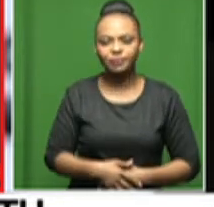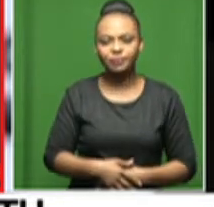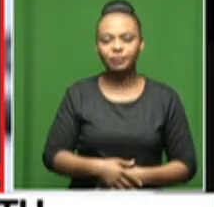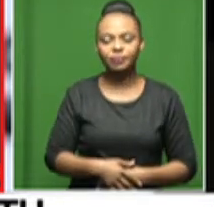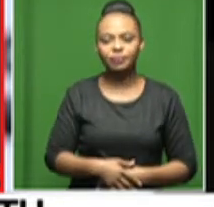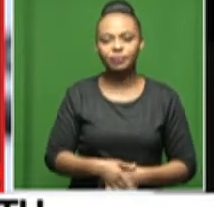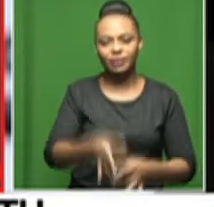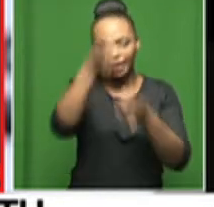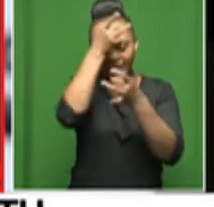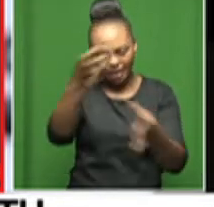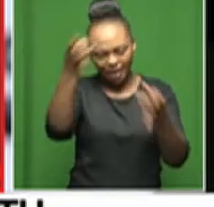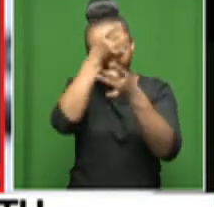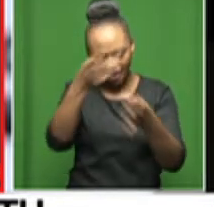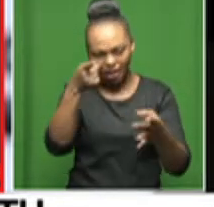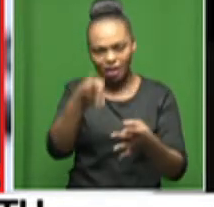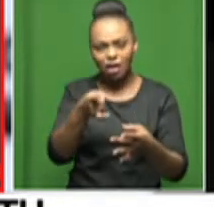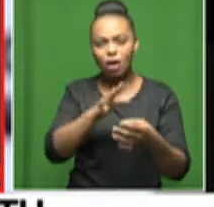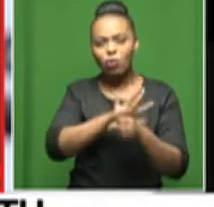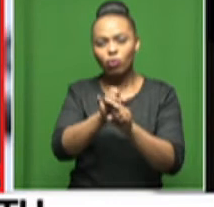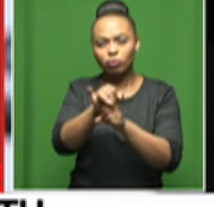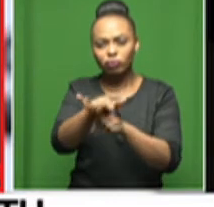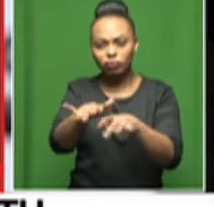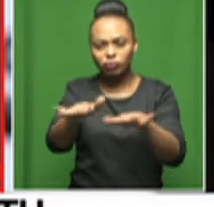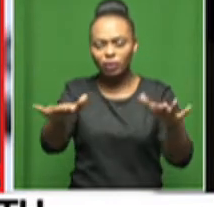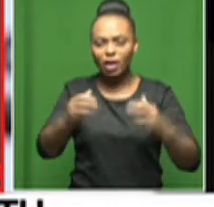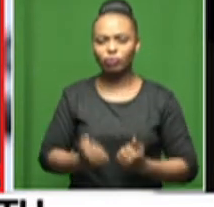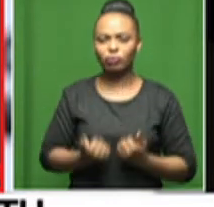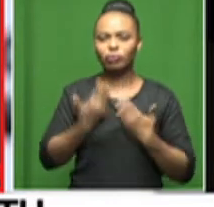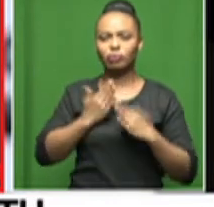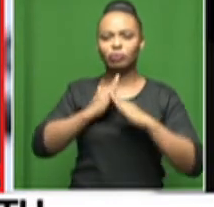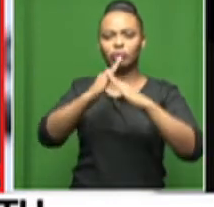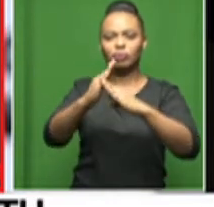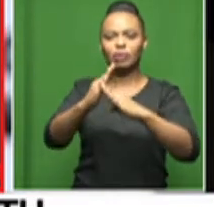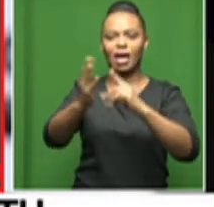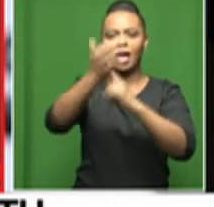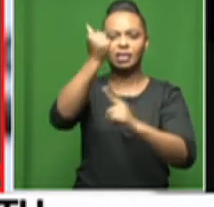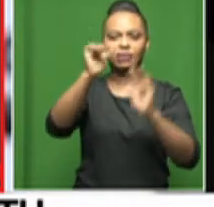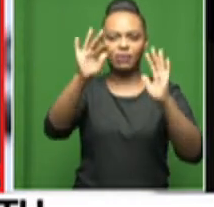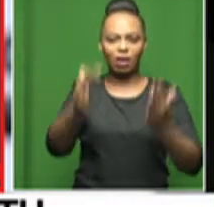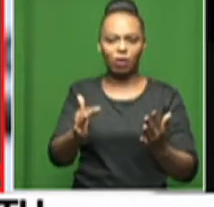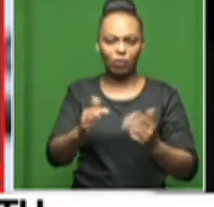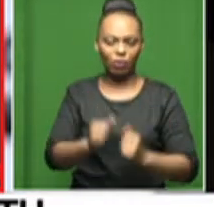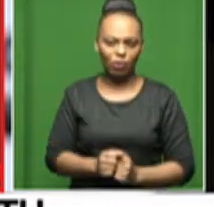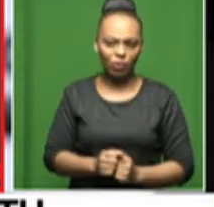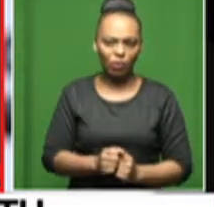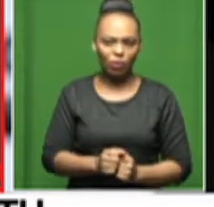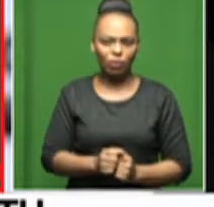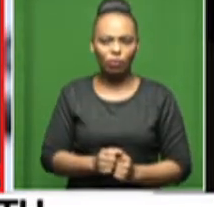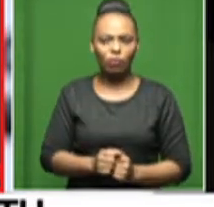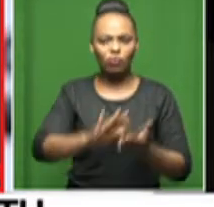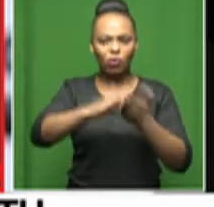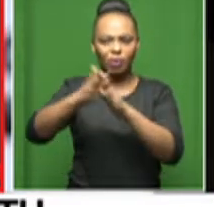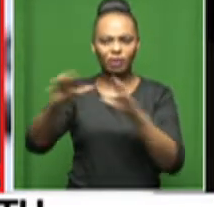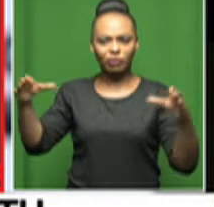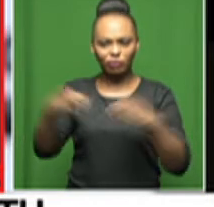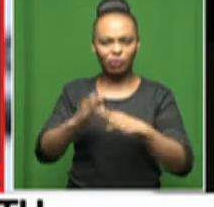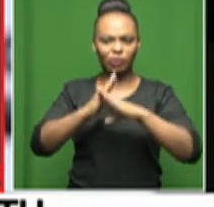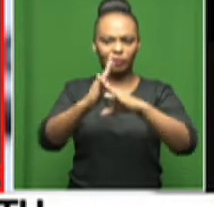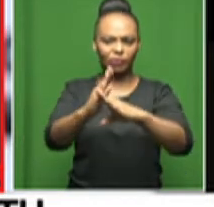mean for the spread of the virus and achieving herd immunity? Professor Gray, I think earlier we did have a discussion about this. I think it's an important